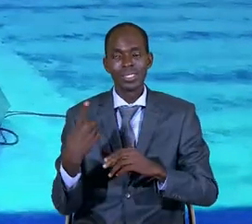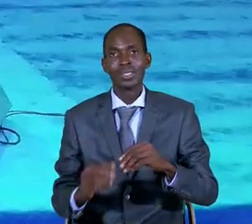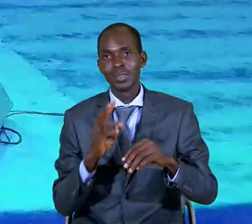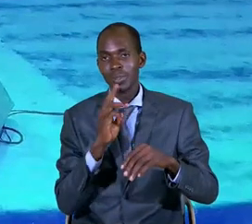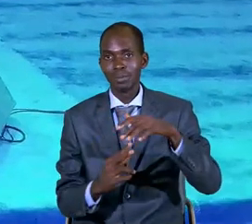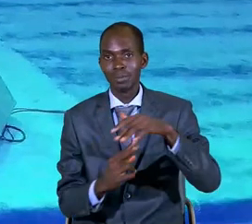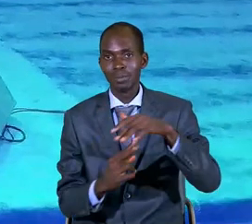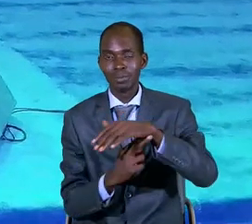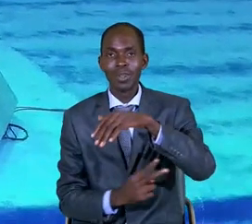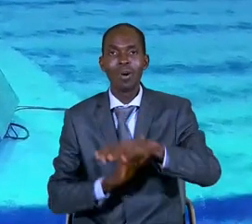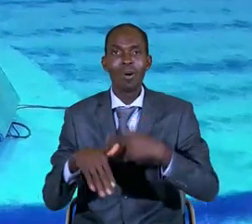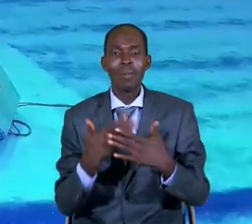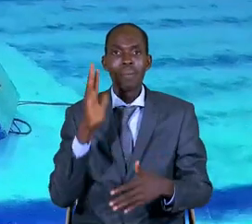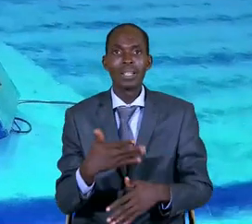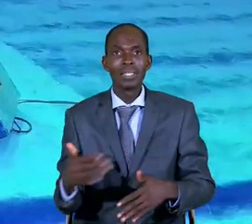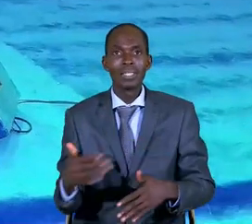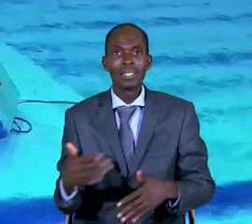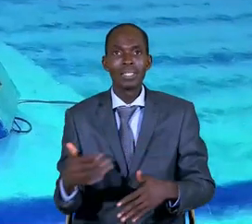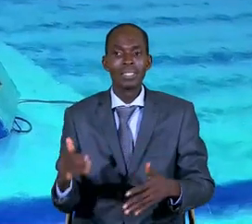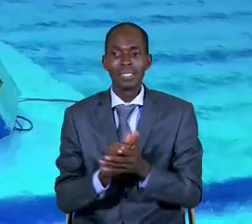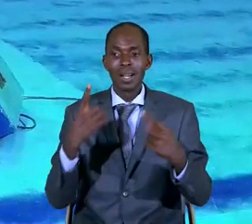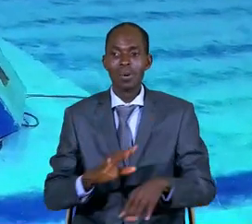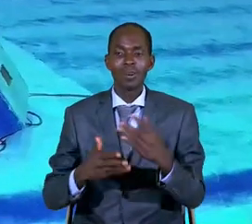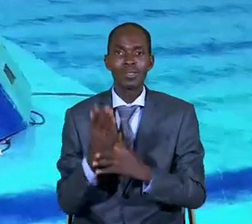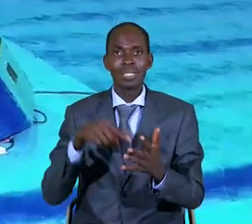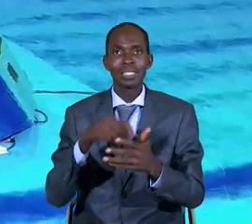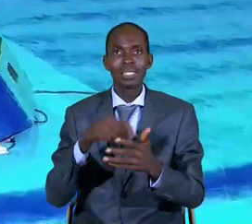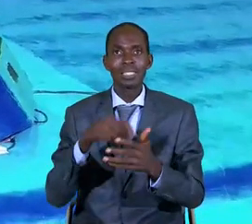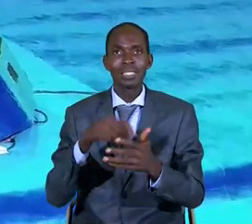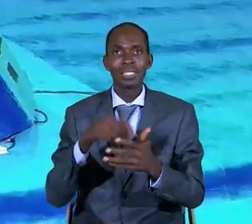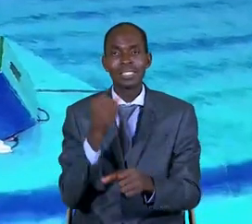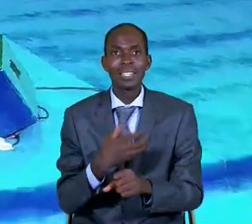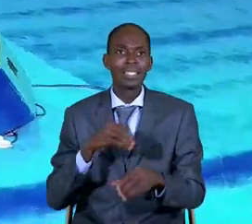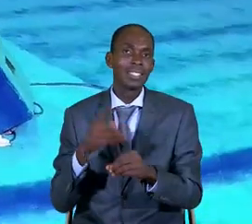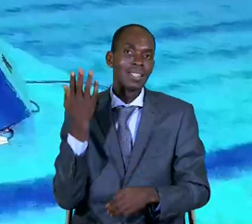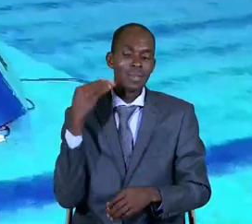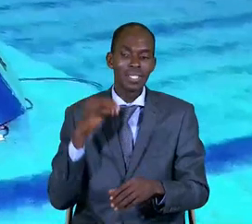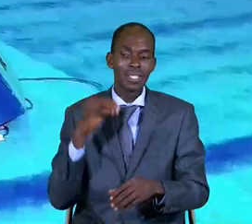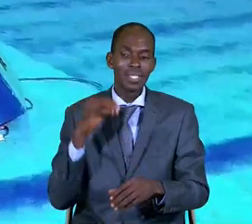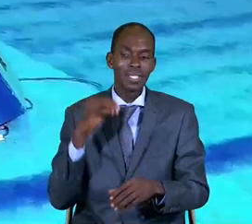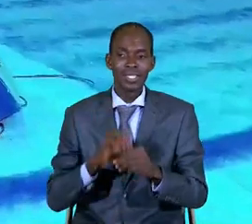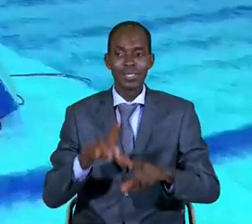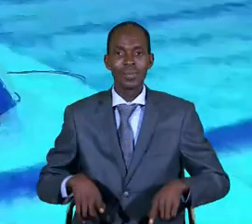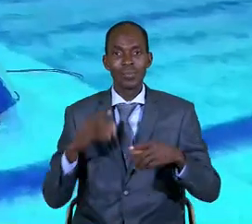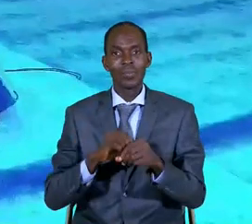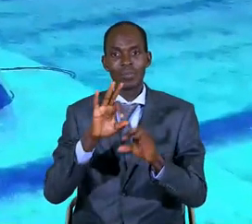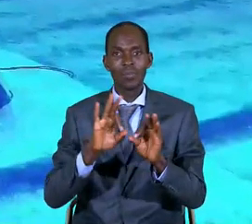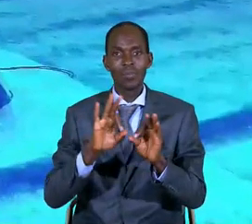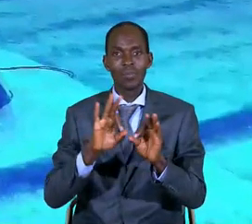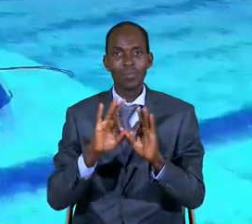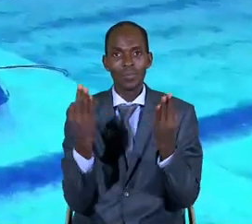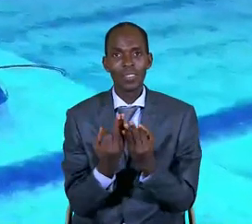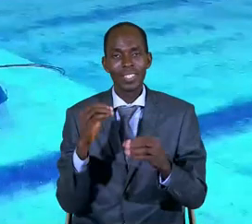that happened all through this year and in the past, in your life, in your family, in